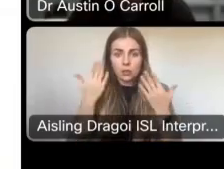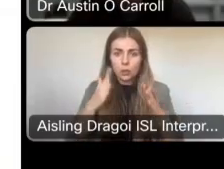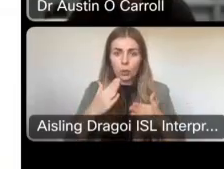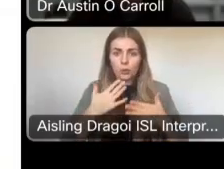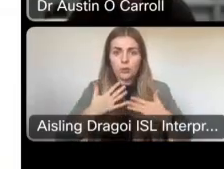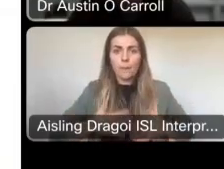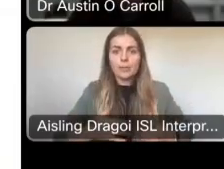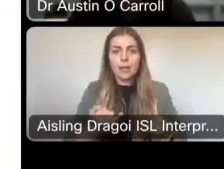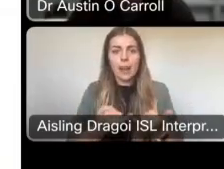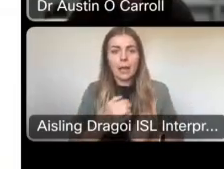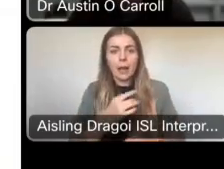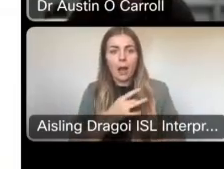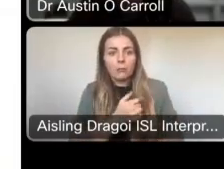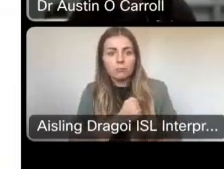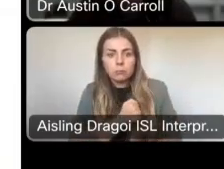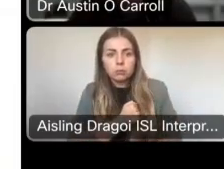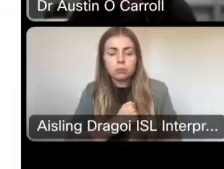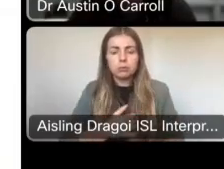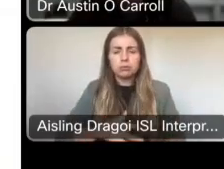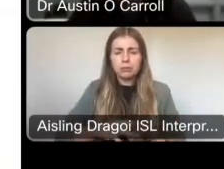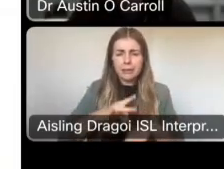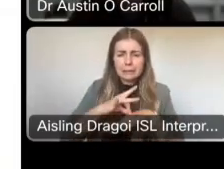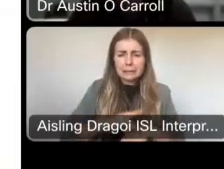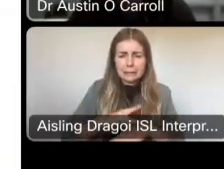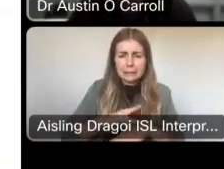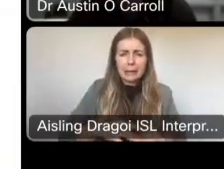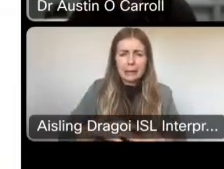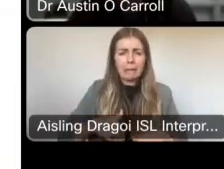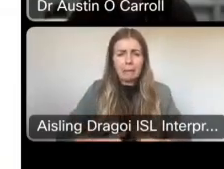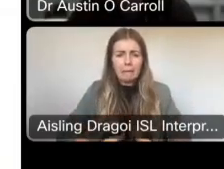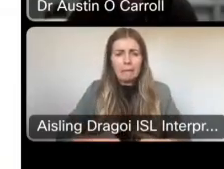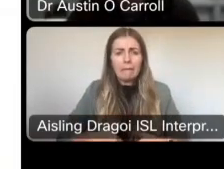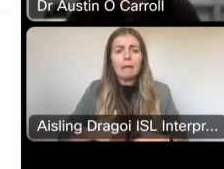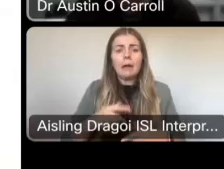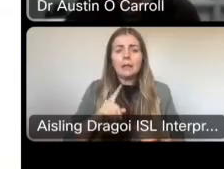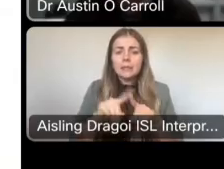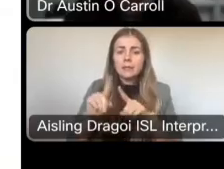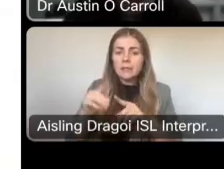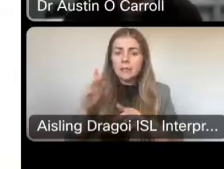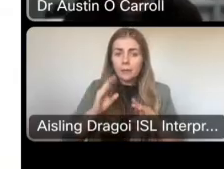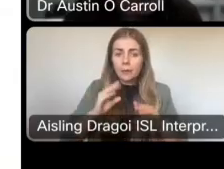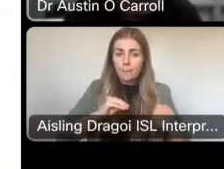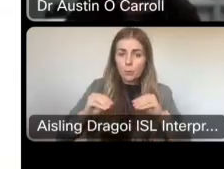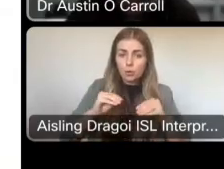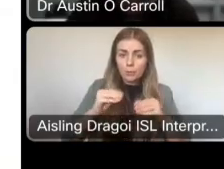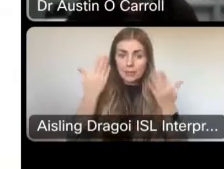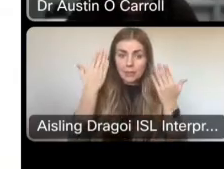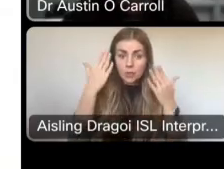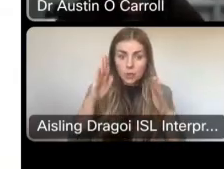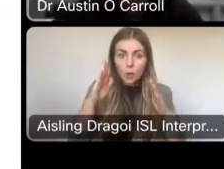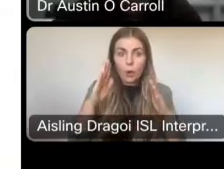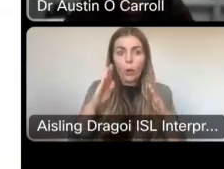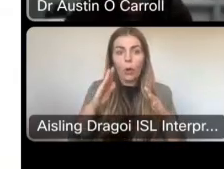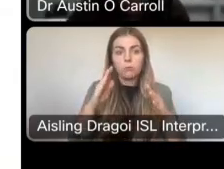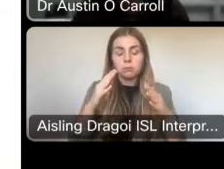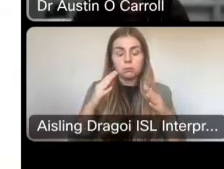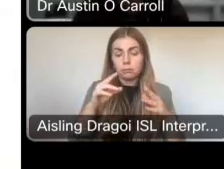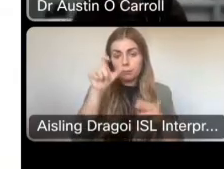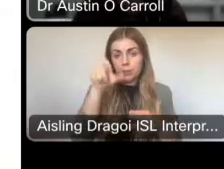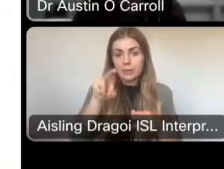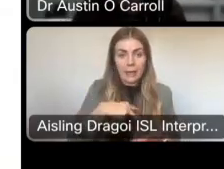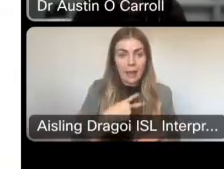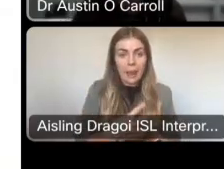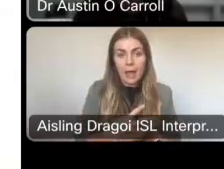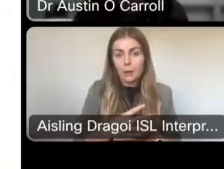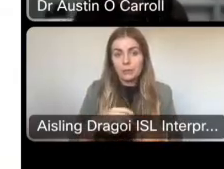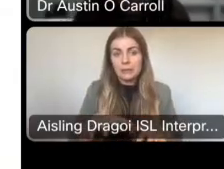nausea, gut-wrenching sensations, and characteristic movements that signify collapse, rigidity, or rage. So around 7,